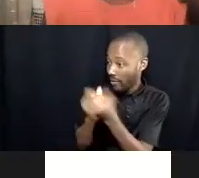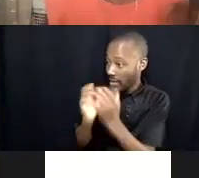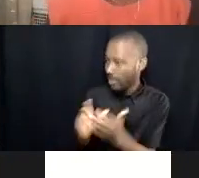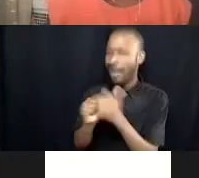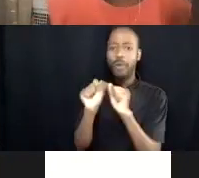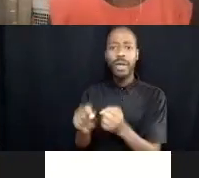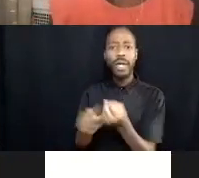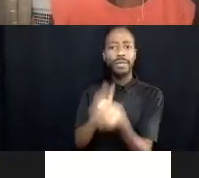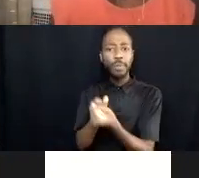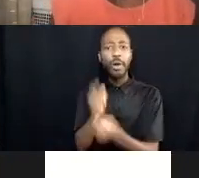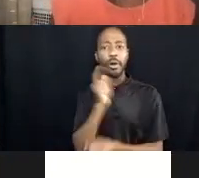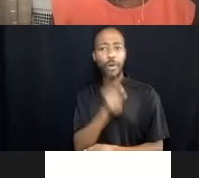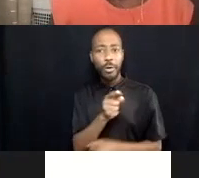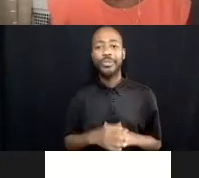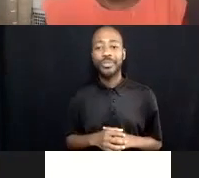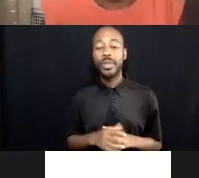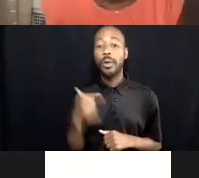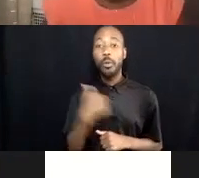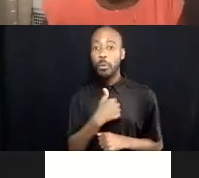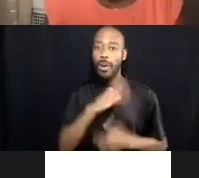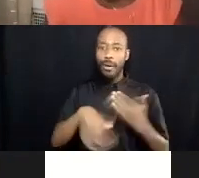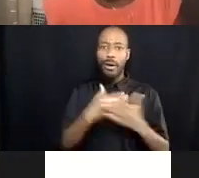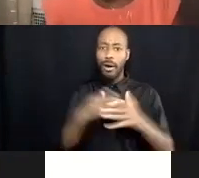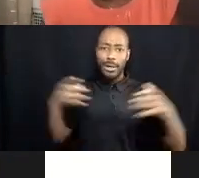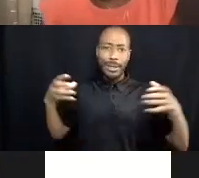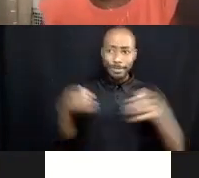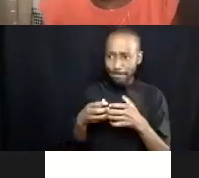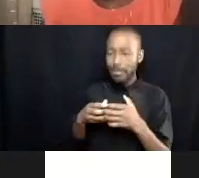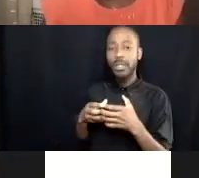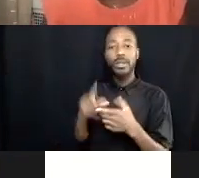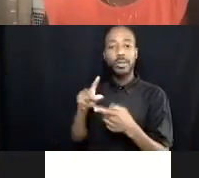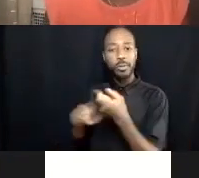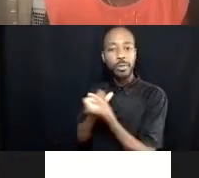her. And so we came together to support Kanataka's transfer 2 years ago.